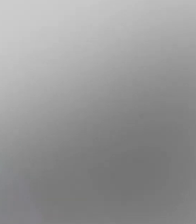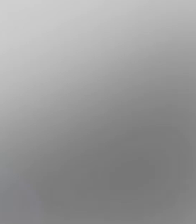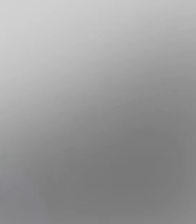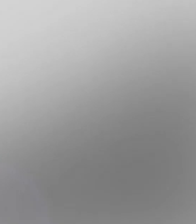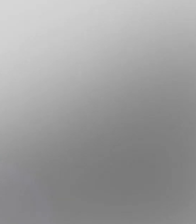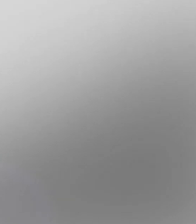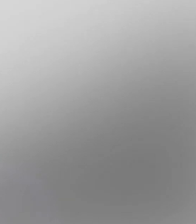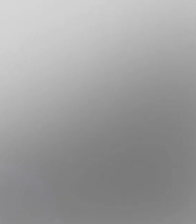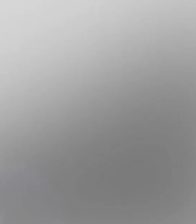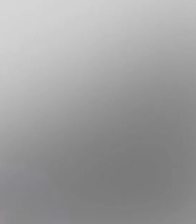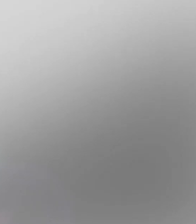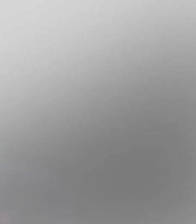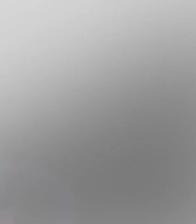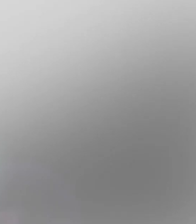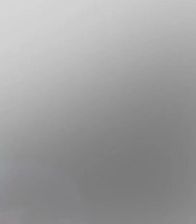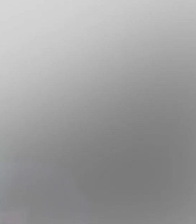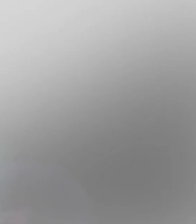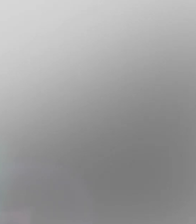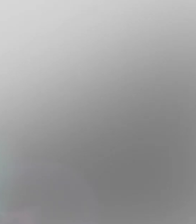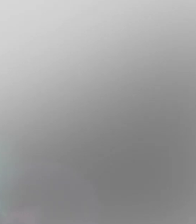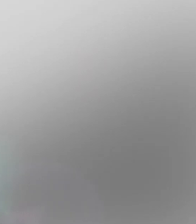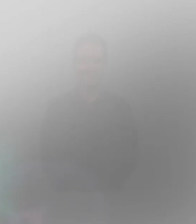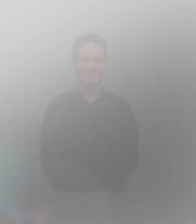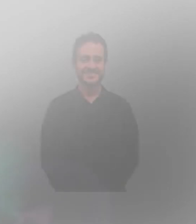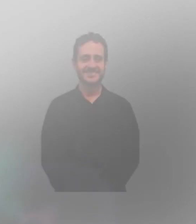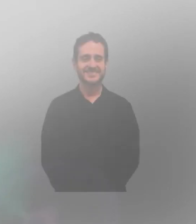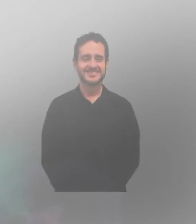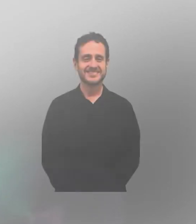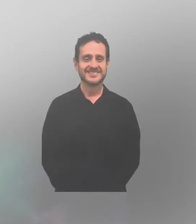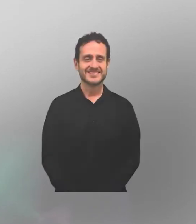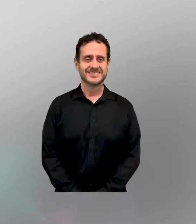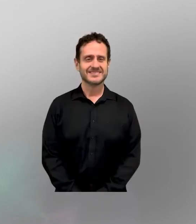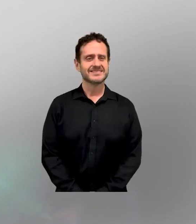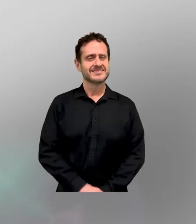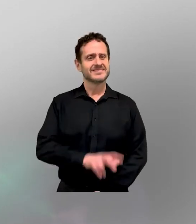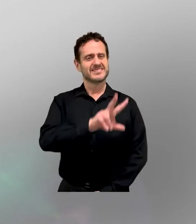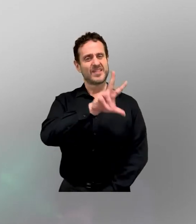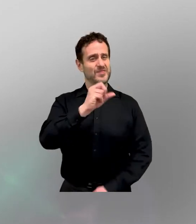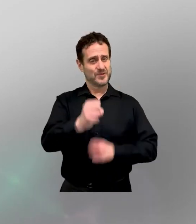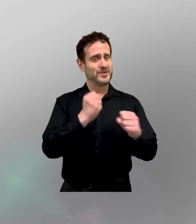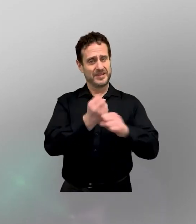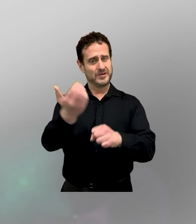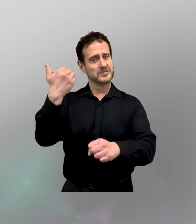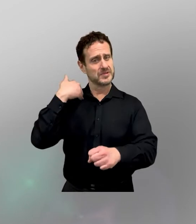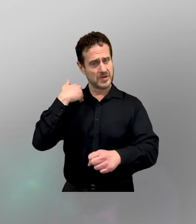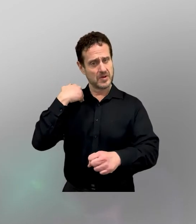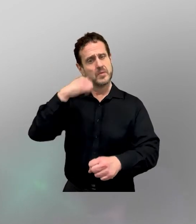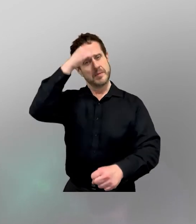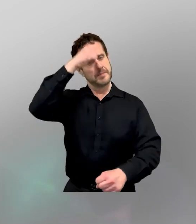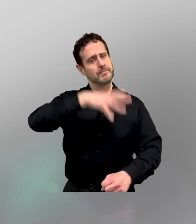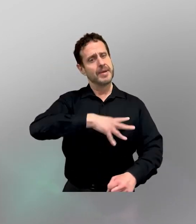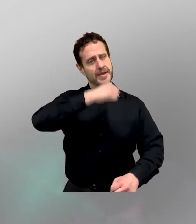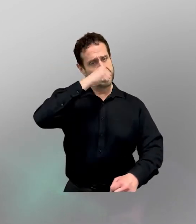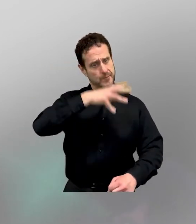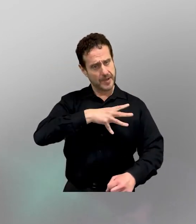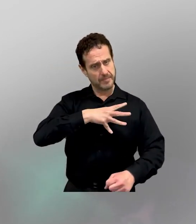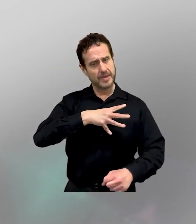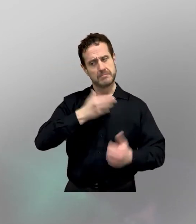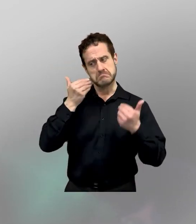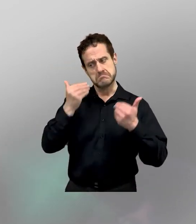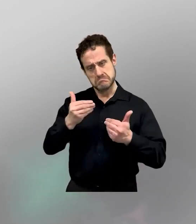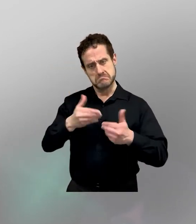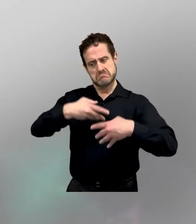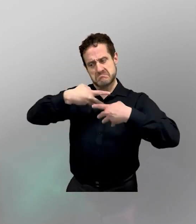Title: Justice Journal. Senator Barack Obama, 2005. 40 years ago, men and